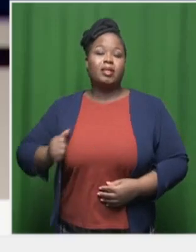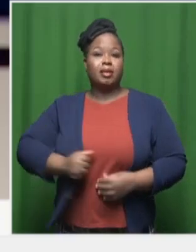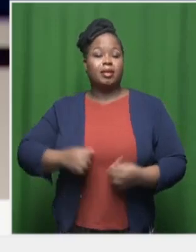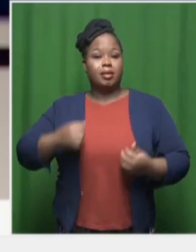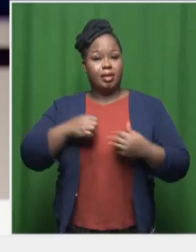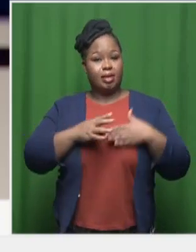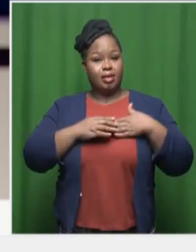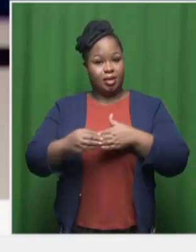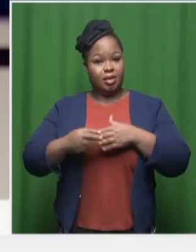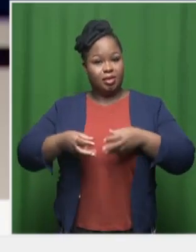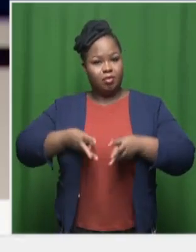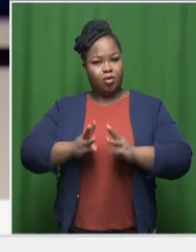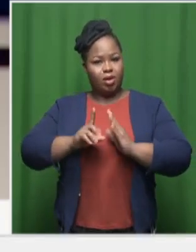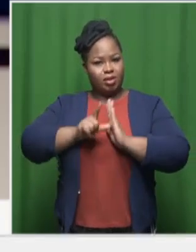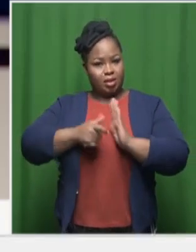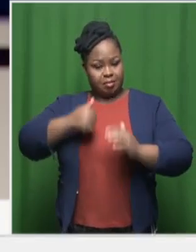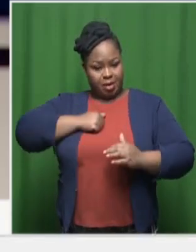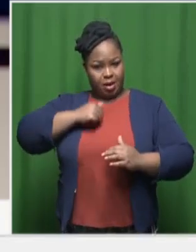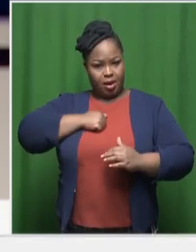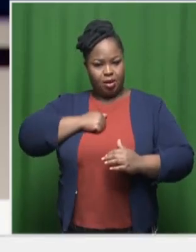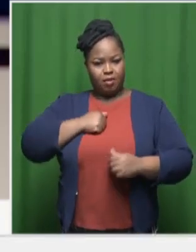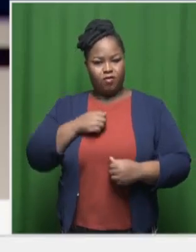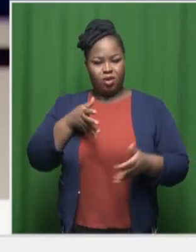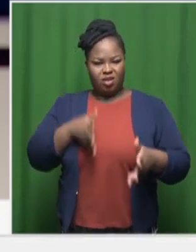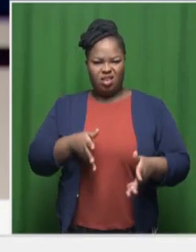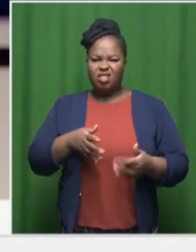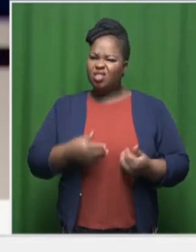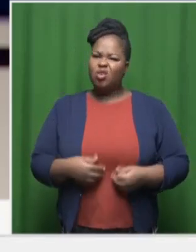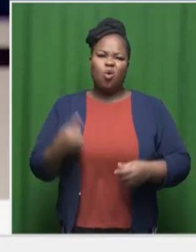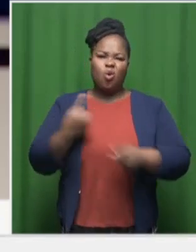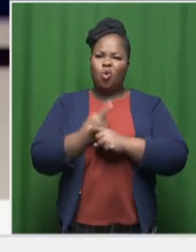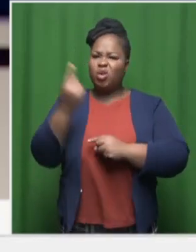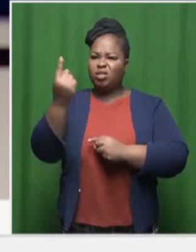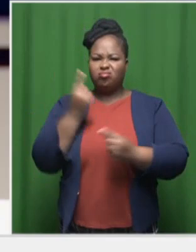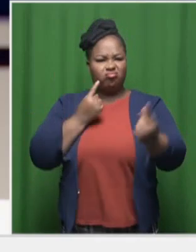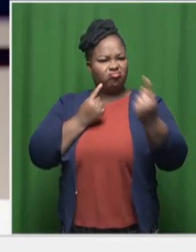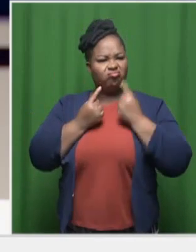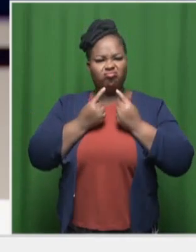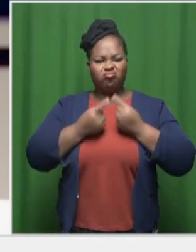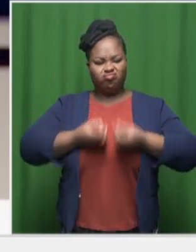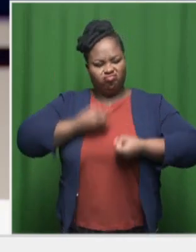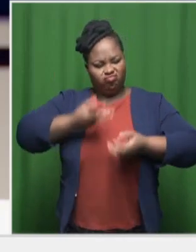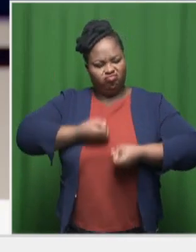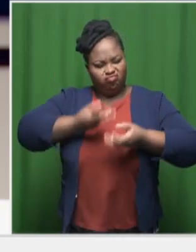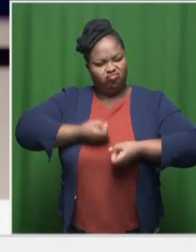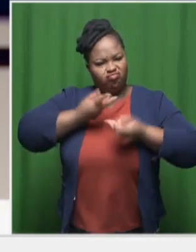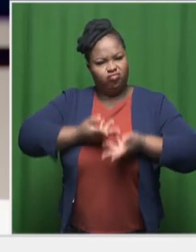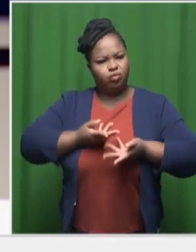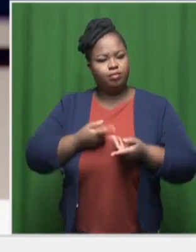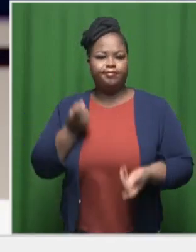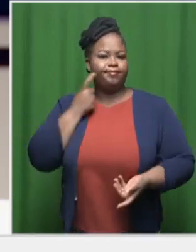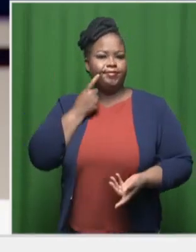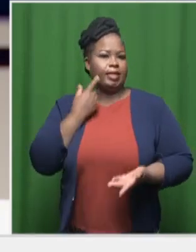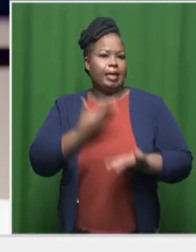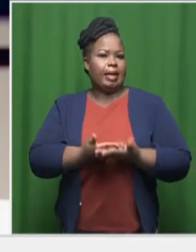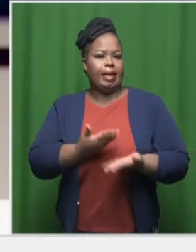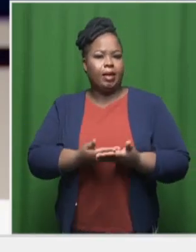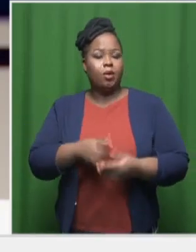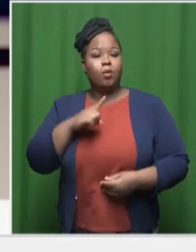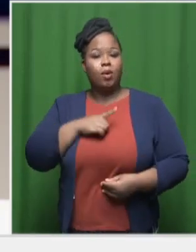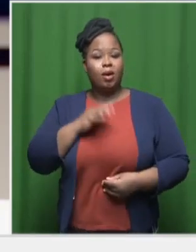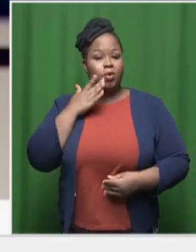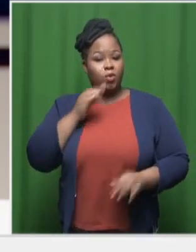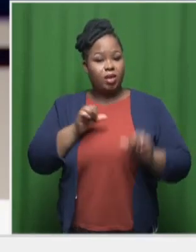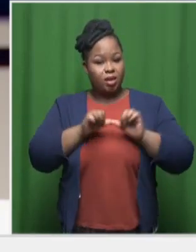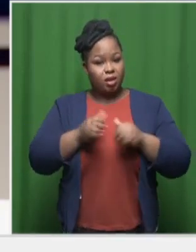at the SABC has always been one of an open door policy. You engage, you express yourself, so that when we align going